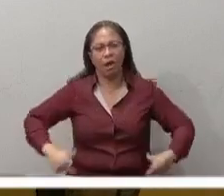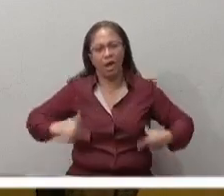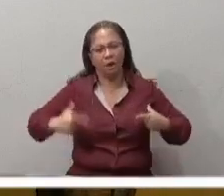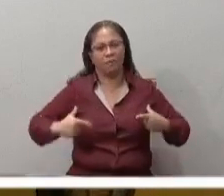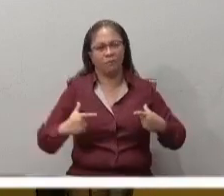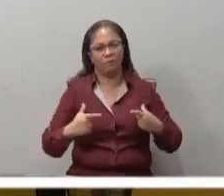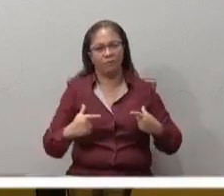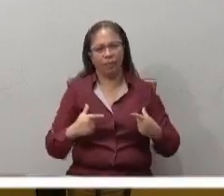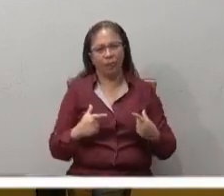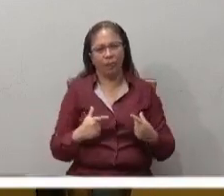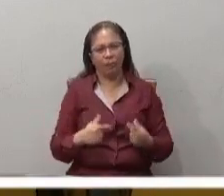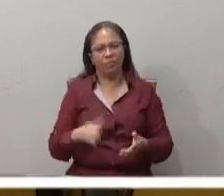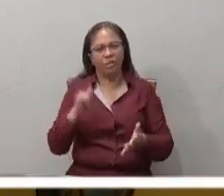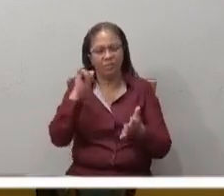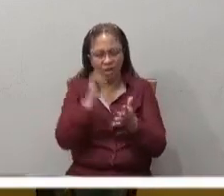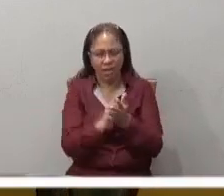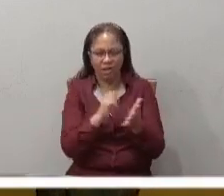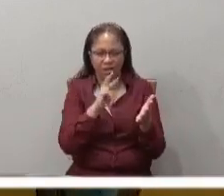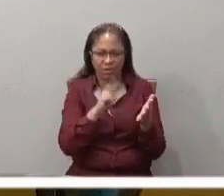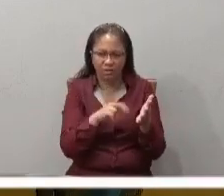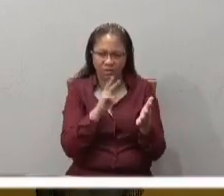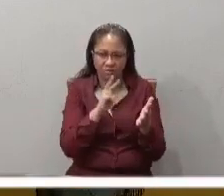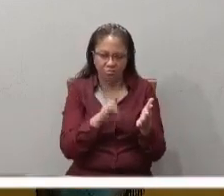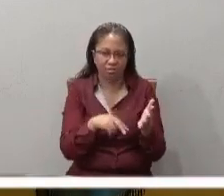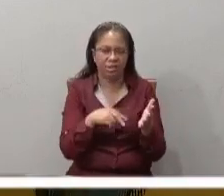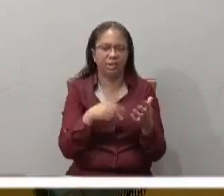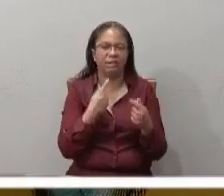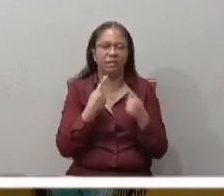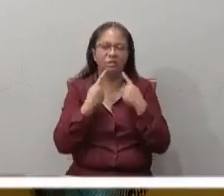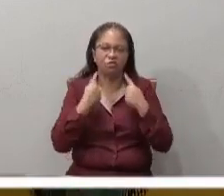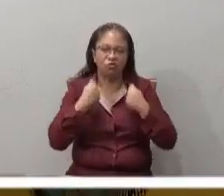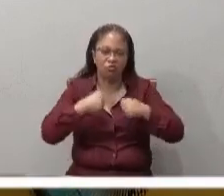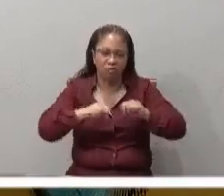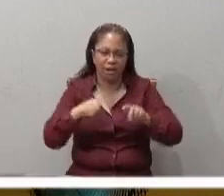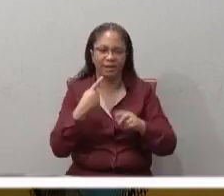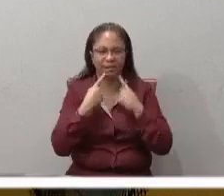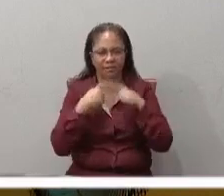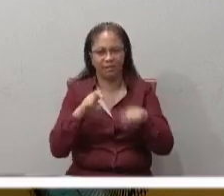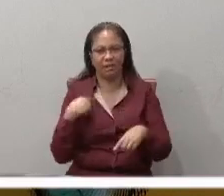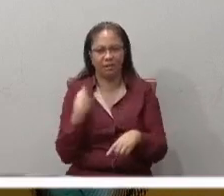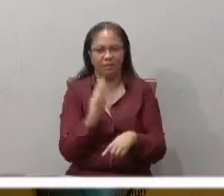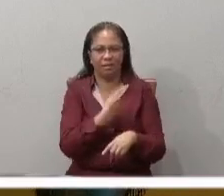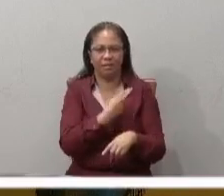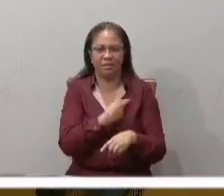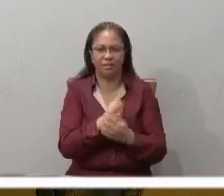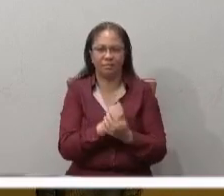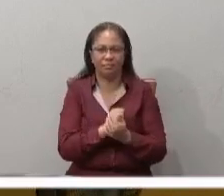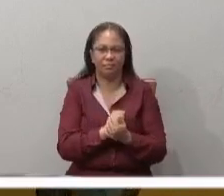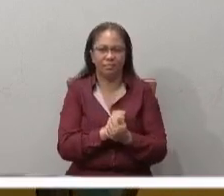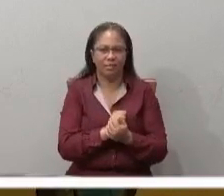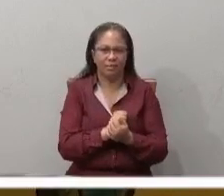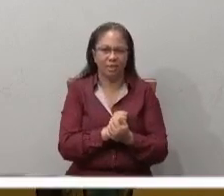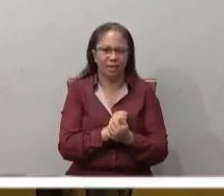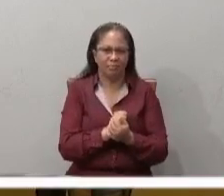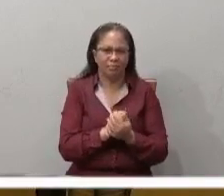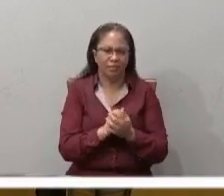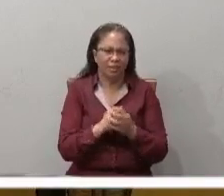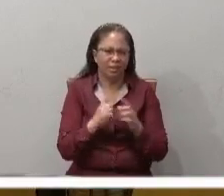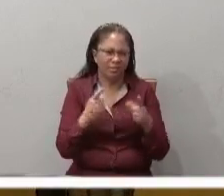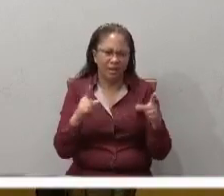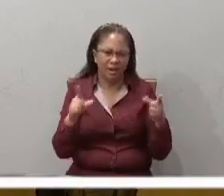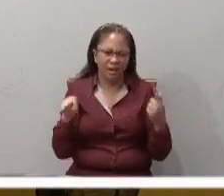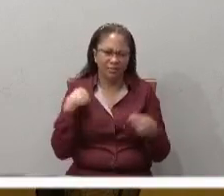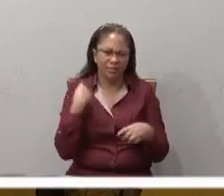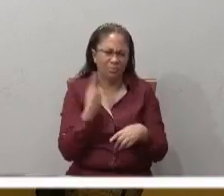And this is what the text of our gospel is trying to convey in language that we find hard